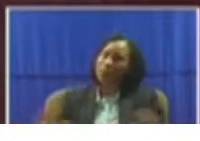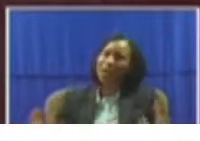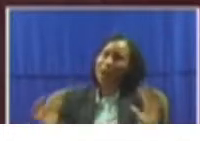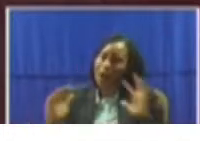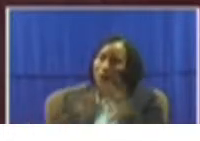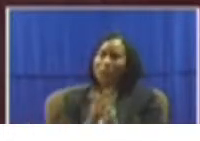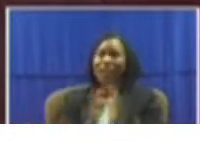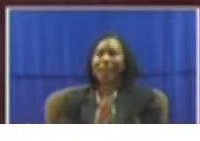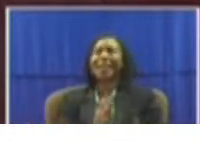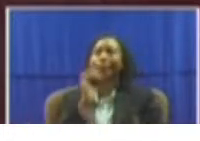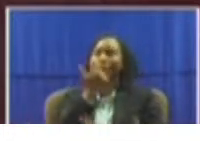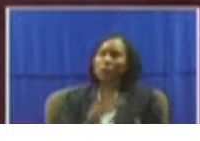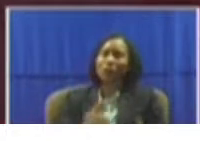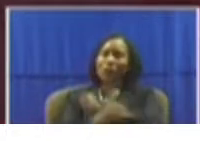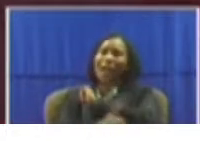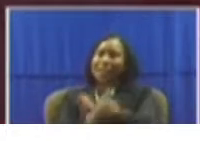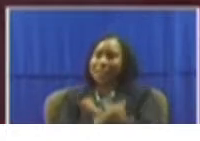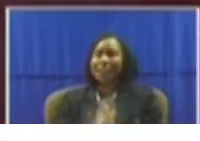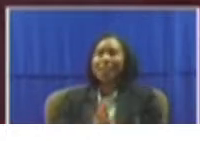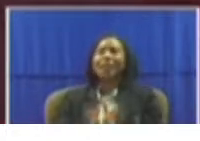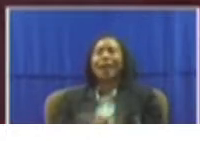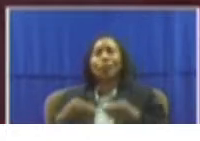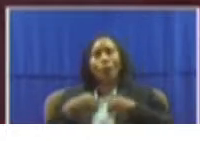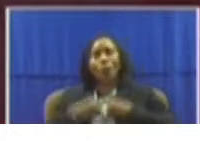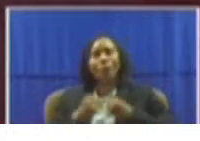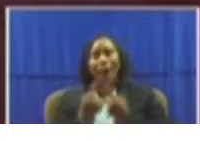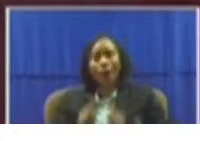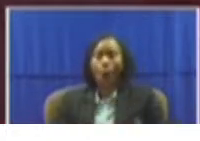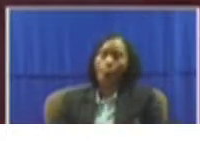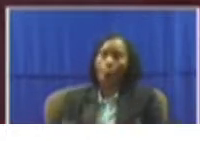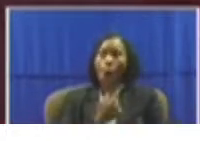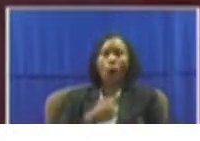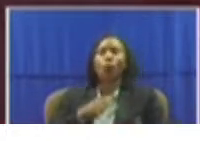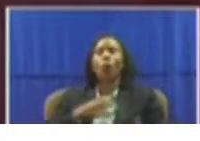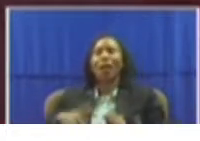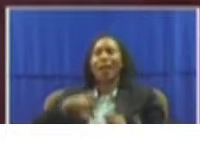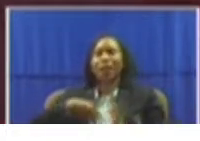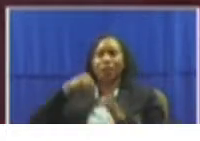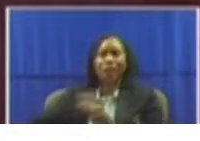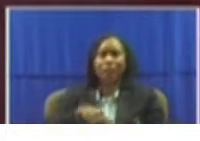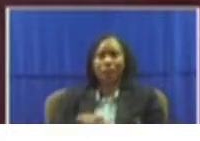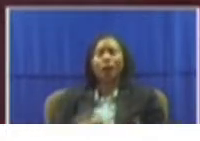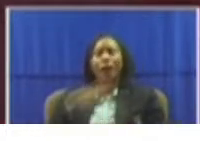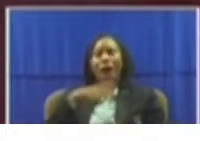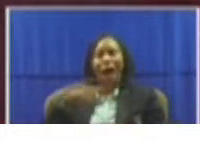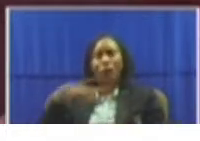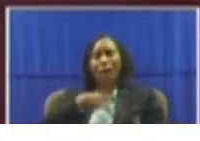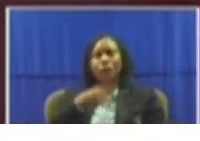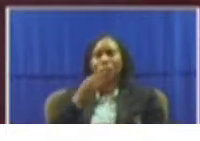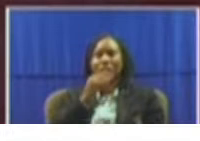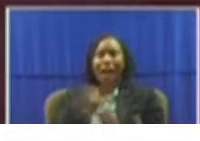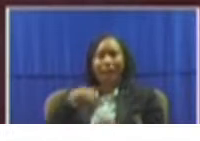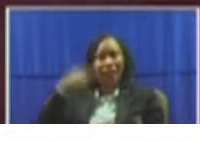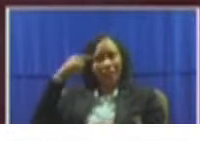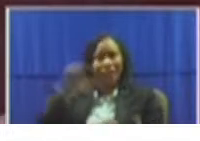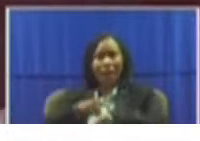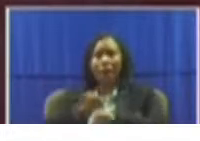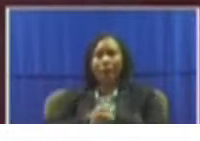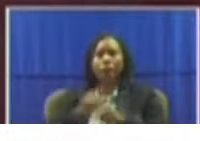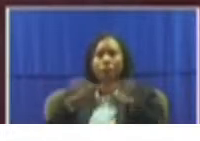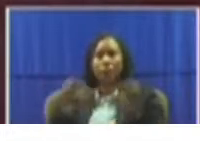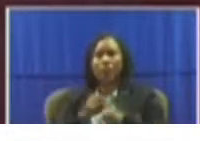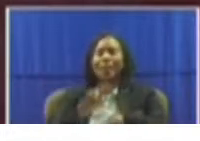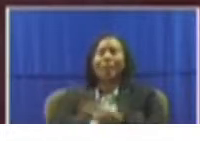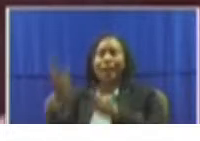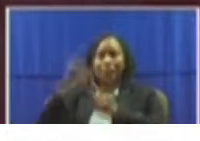which belongs to all of us who live in it. So I want to say, I think I've just passed my time. The time has come, Honorable